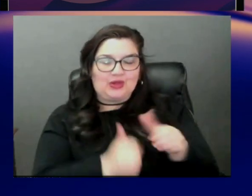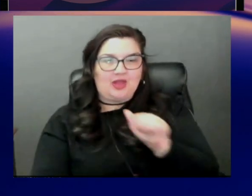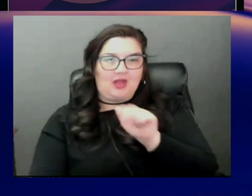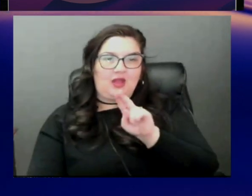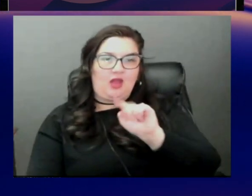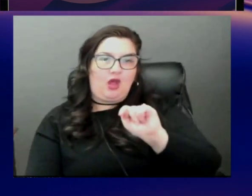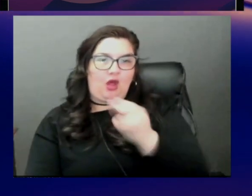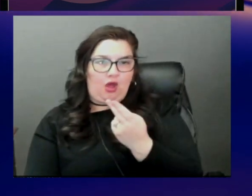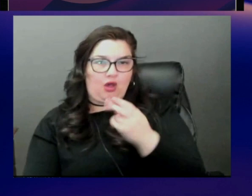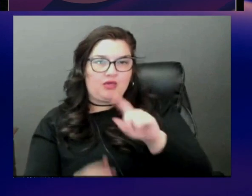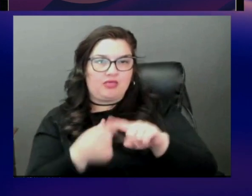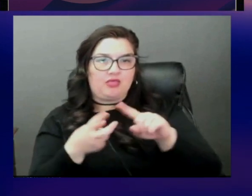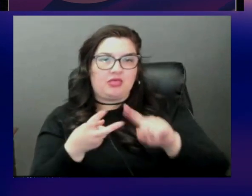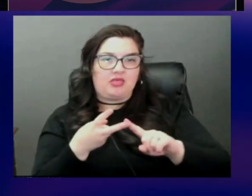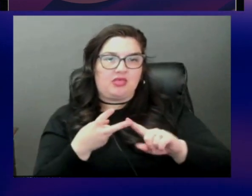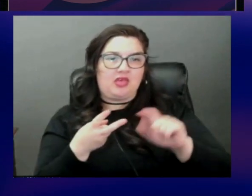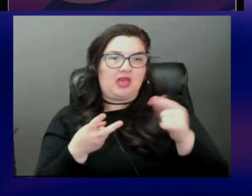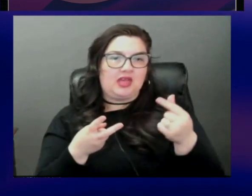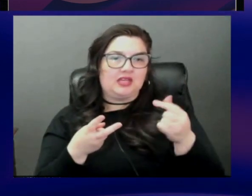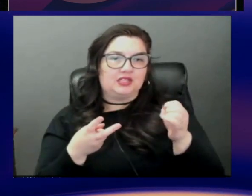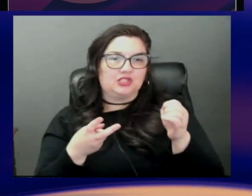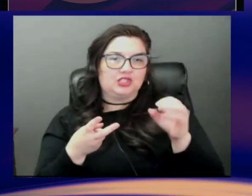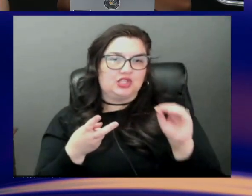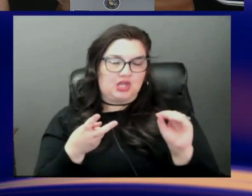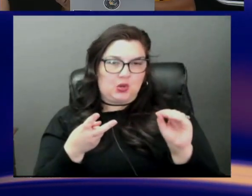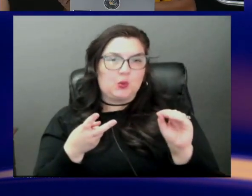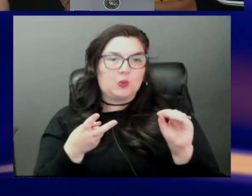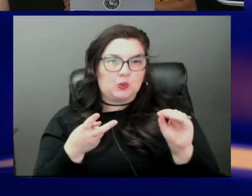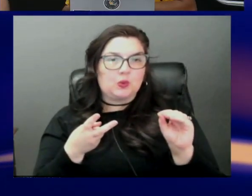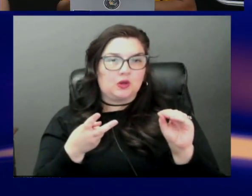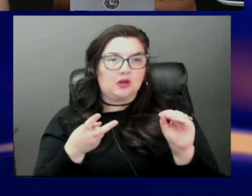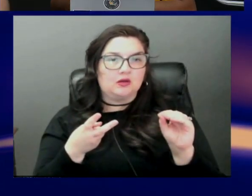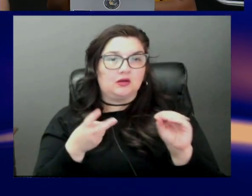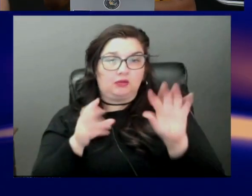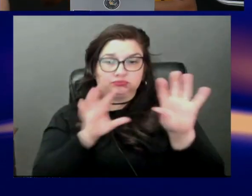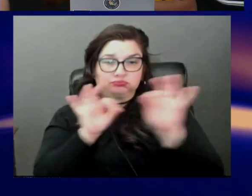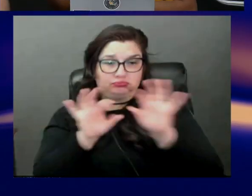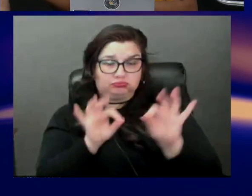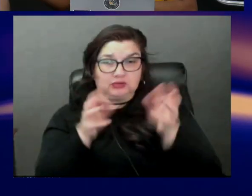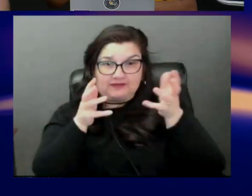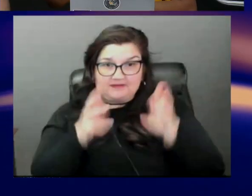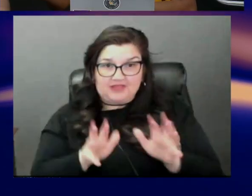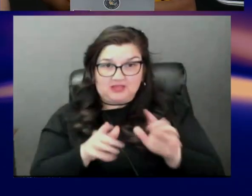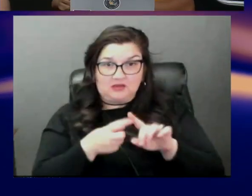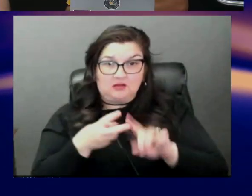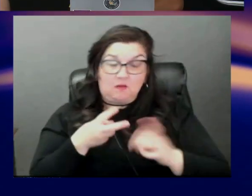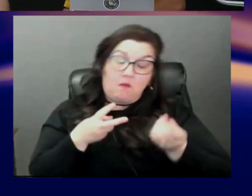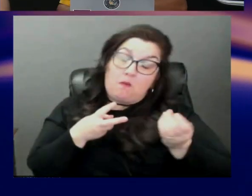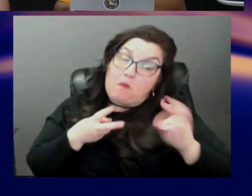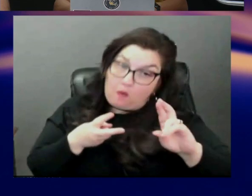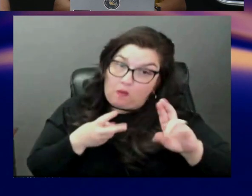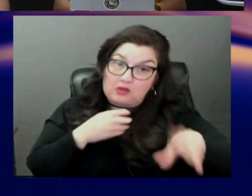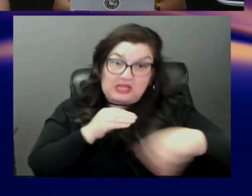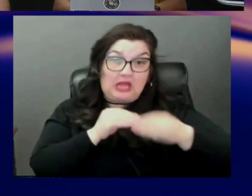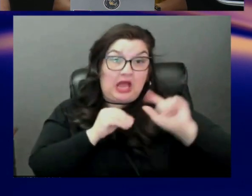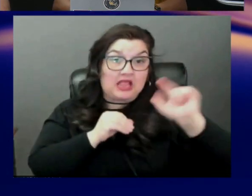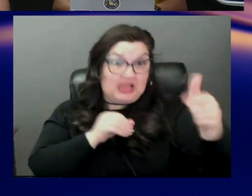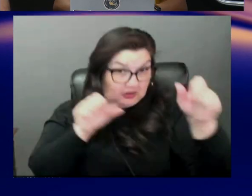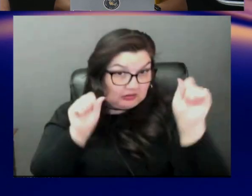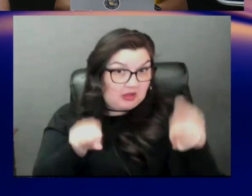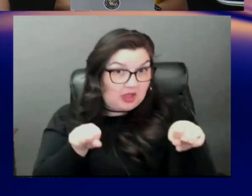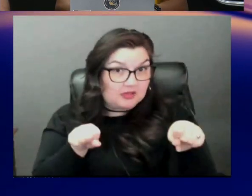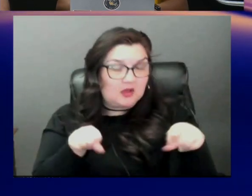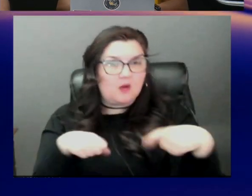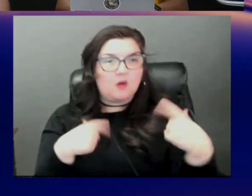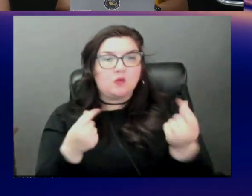and geo. So once you're done choosing all the different categories, or you can add them down the road as well, what you'll do is you'll